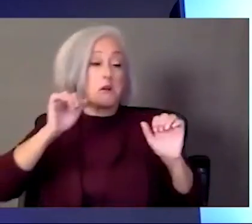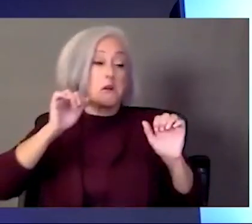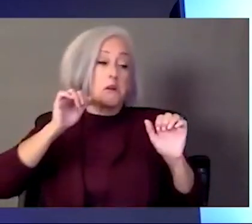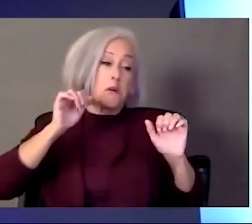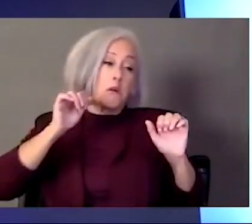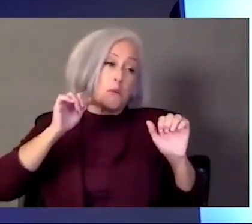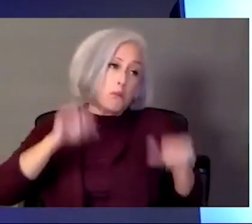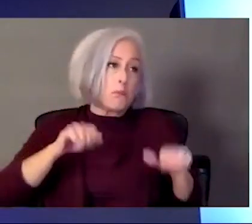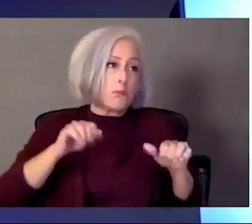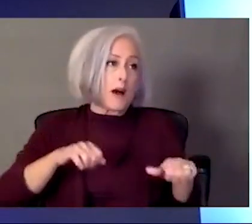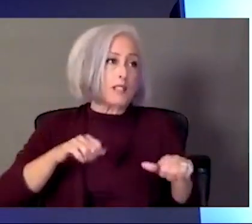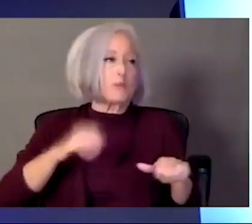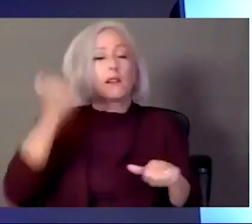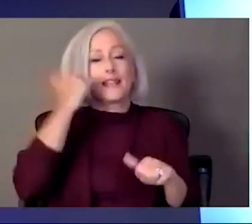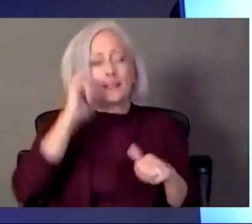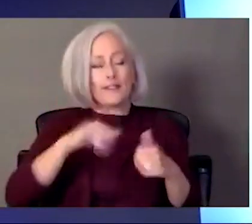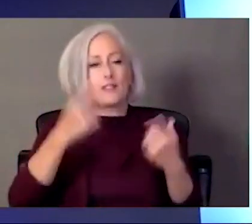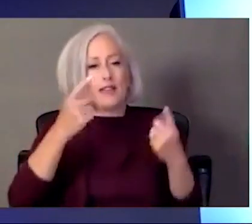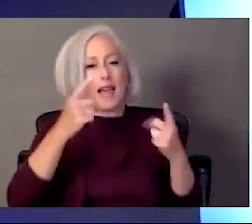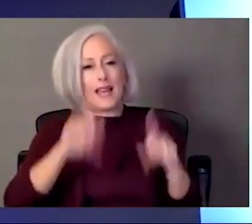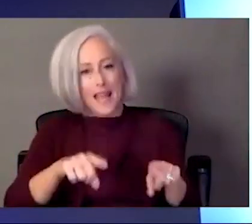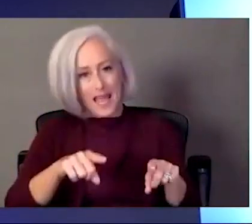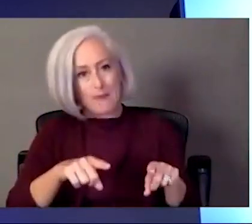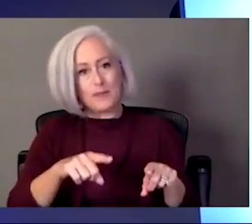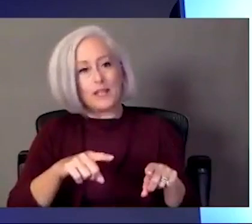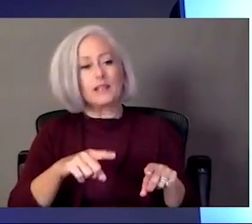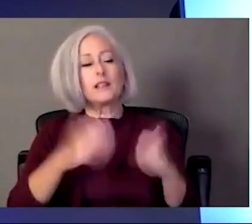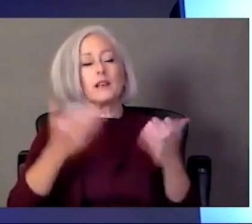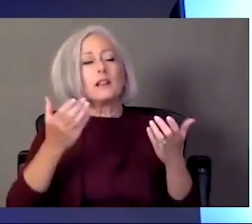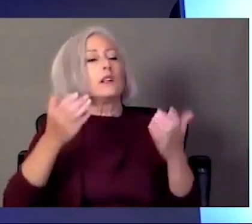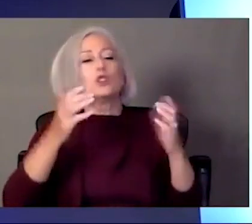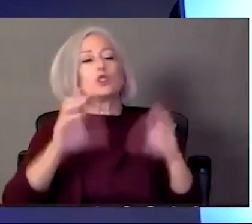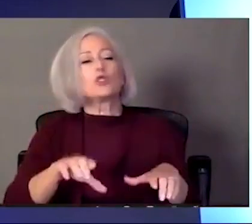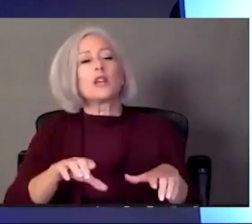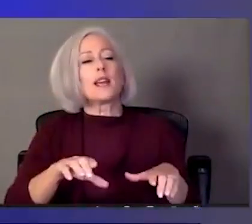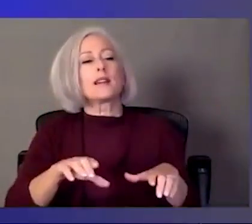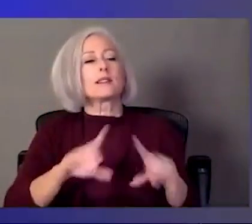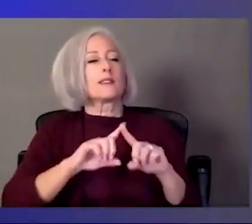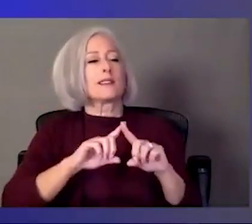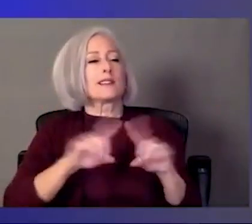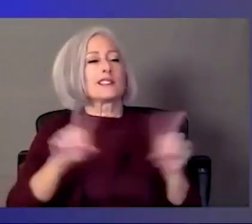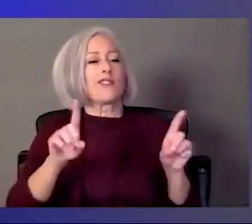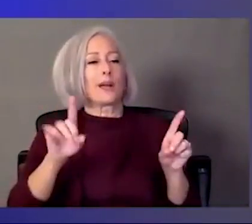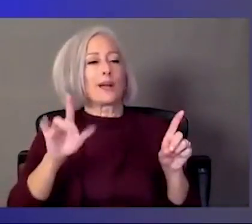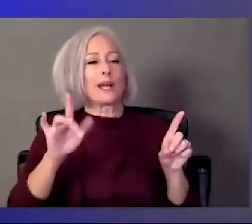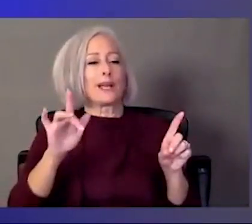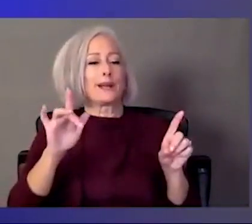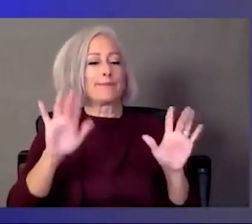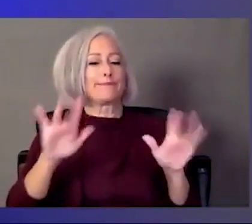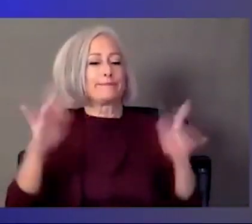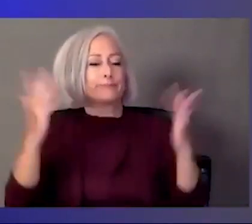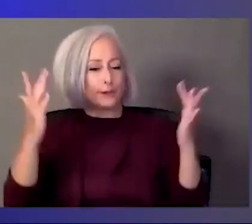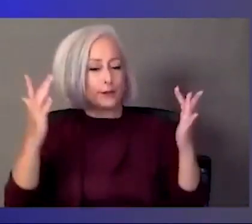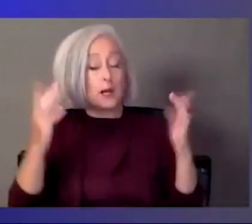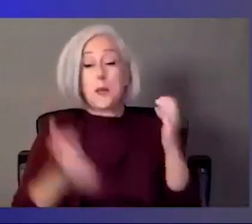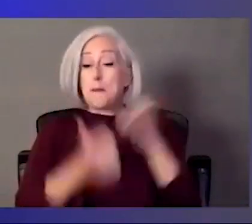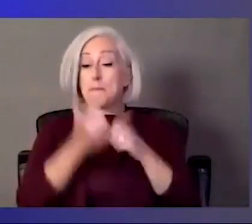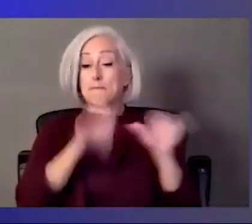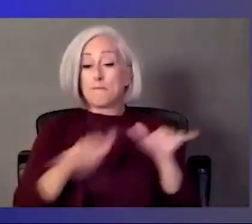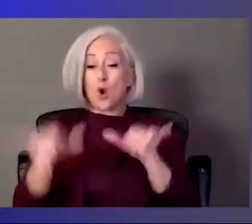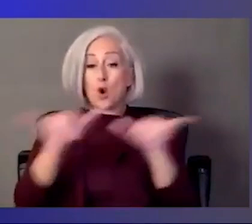did occur, it is likely to be very, very transient. Much more commonly, though, when patients get viral infections,